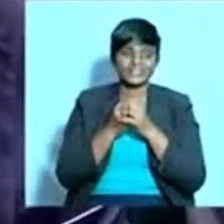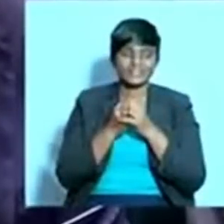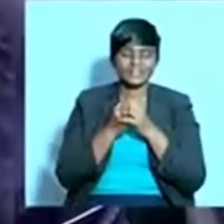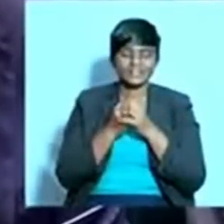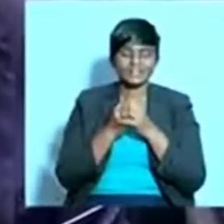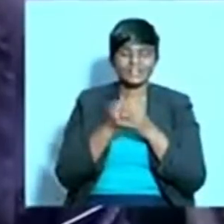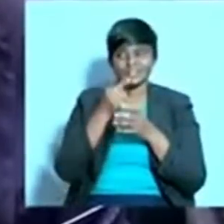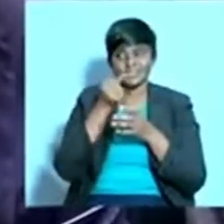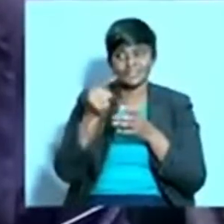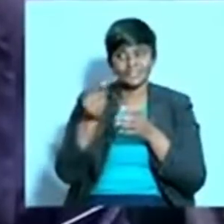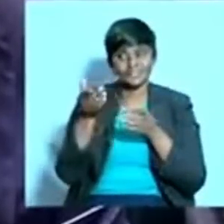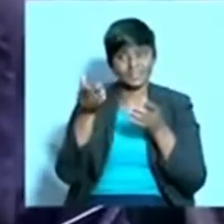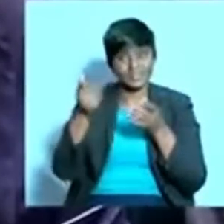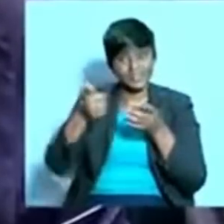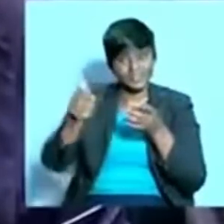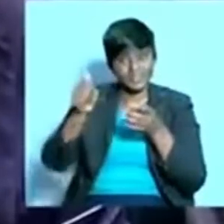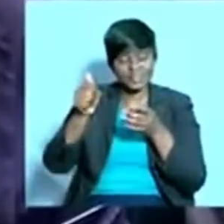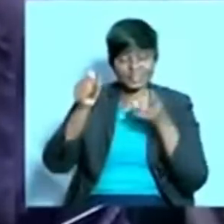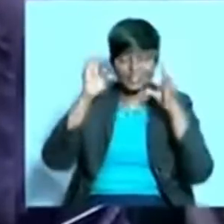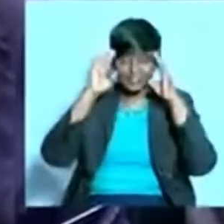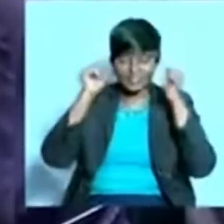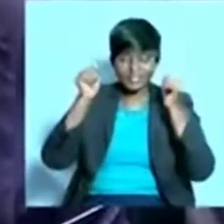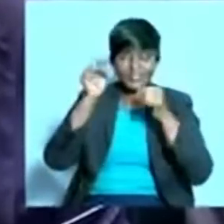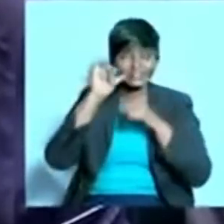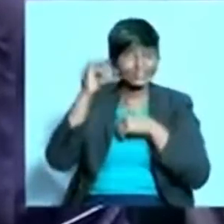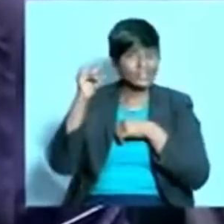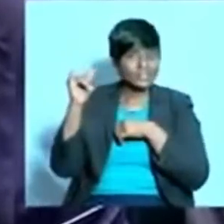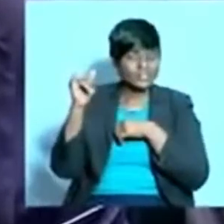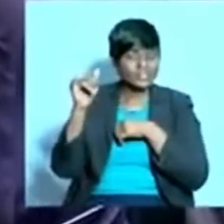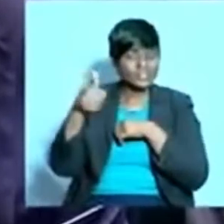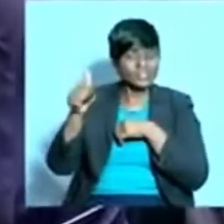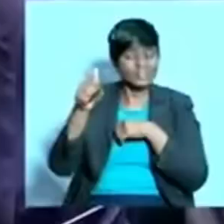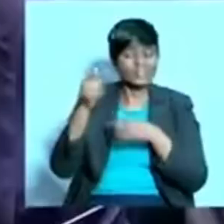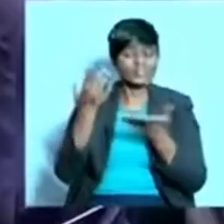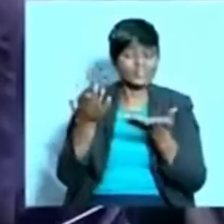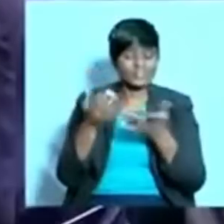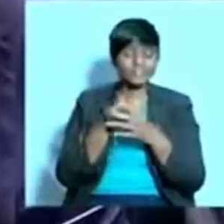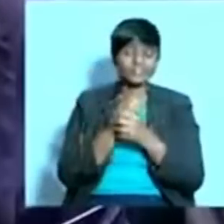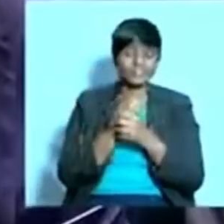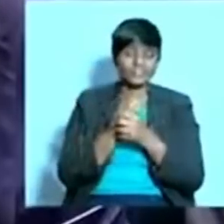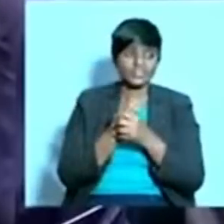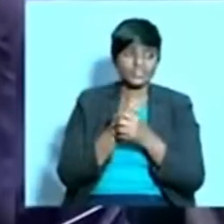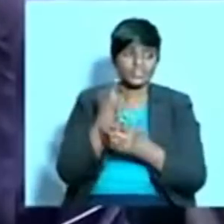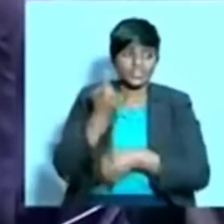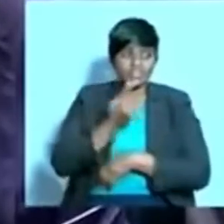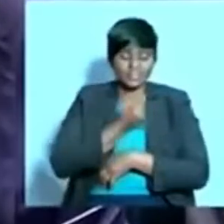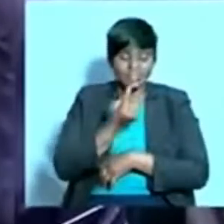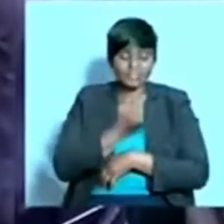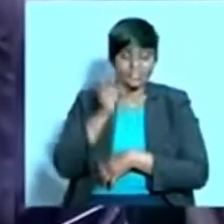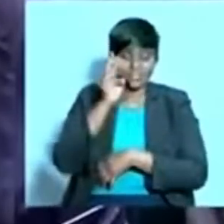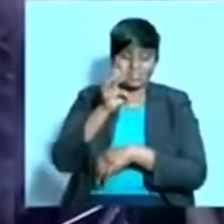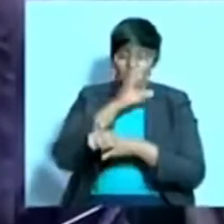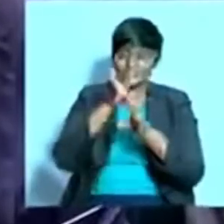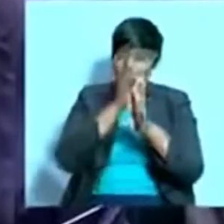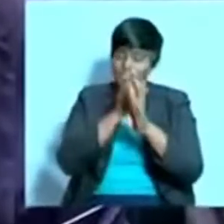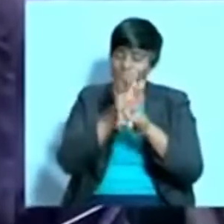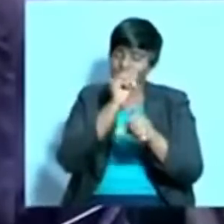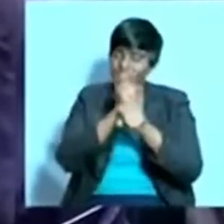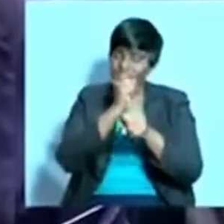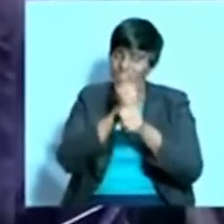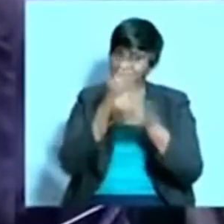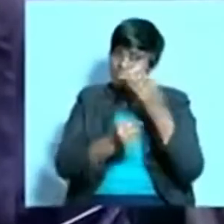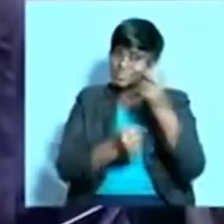that he himself is only going to serve